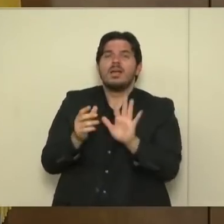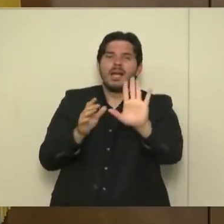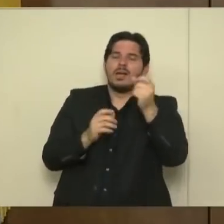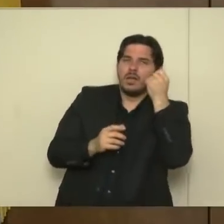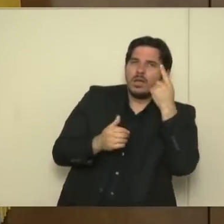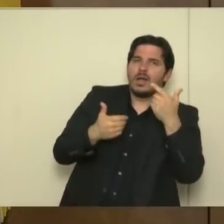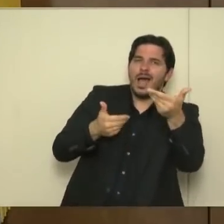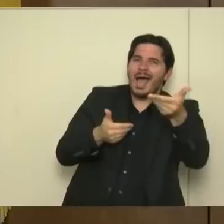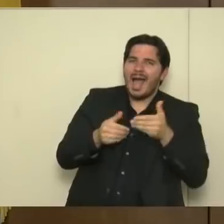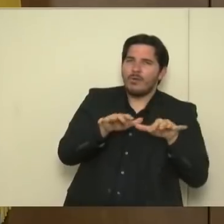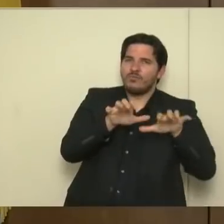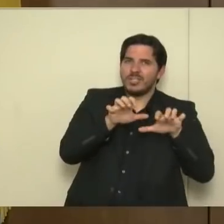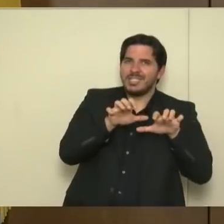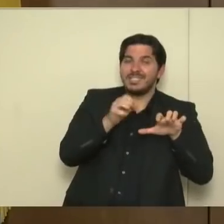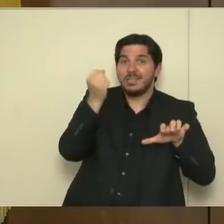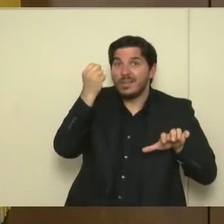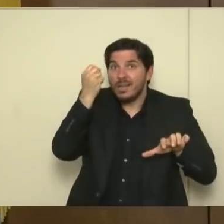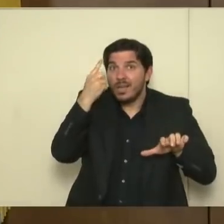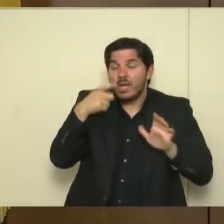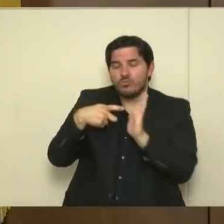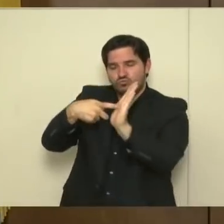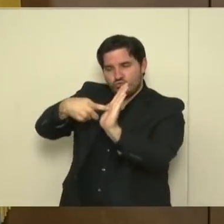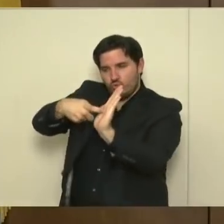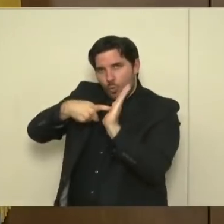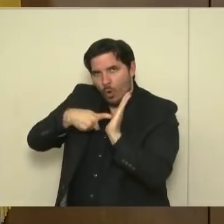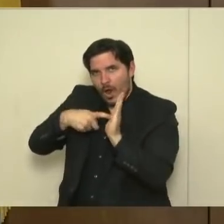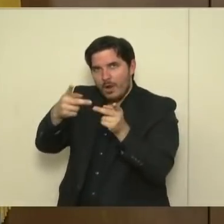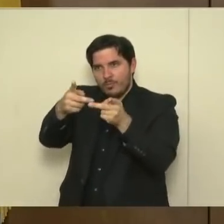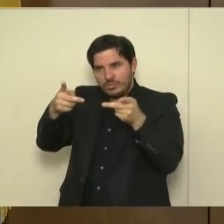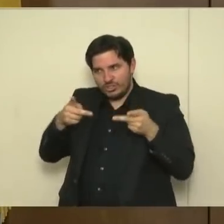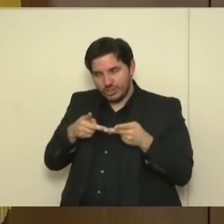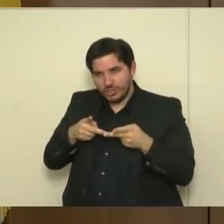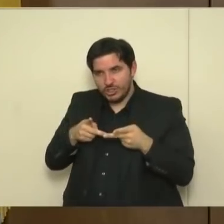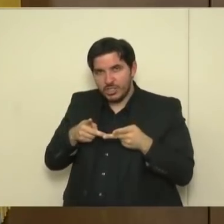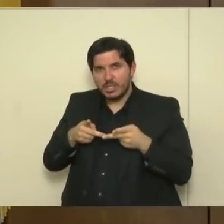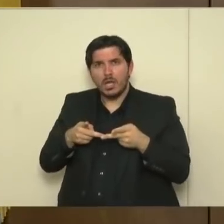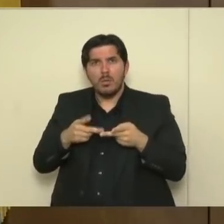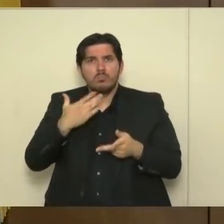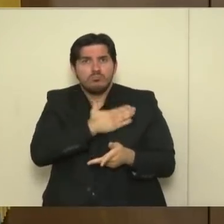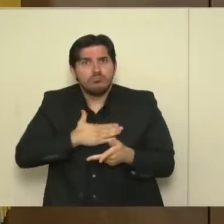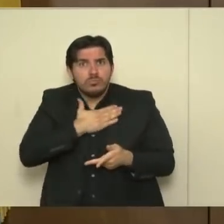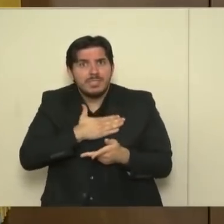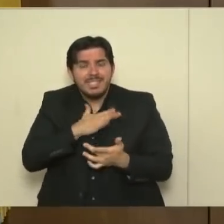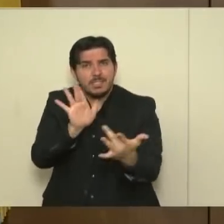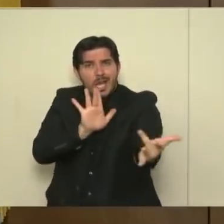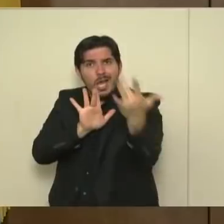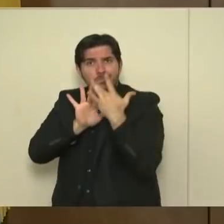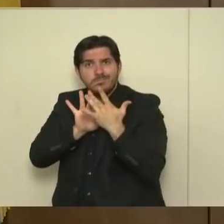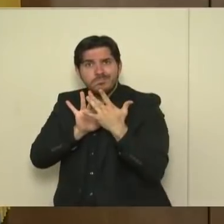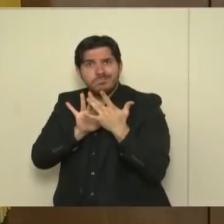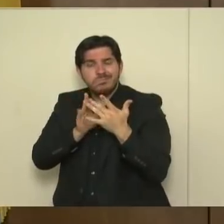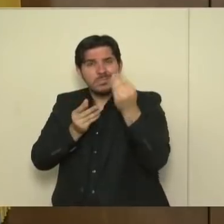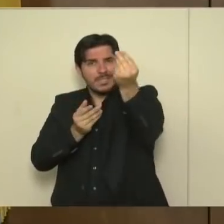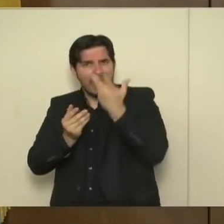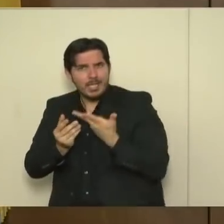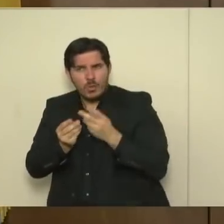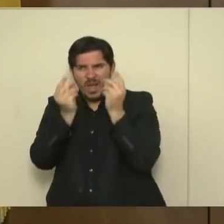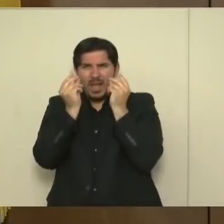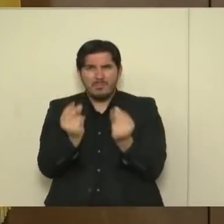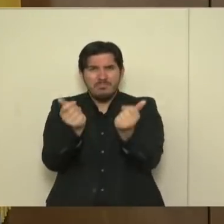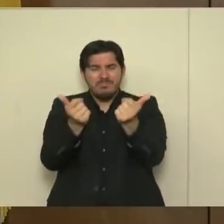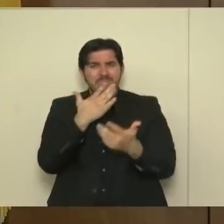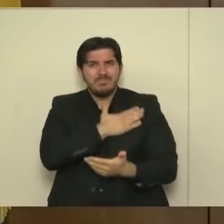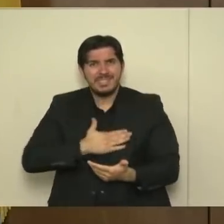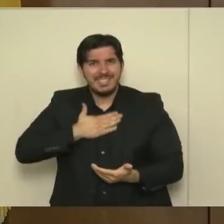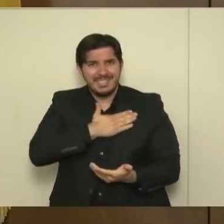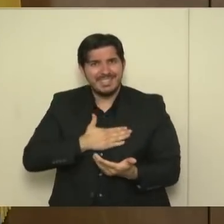our high-risk, necessary, required positions, we invite you to get in touch with us immediately,